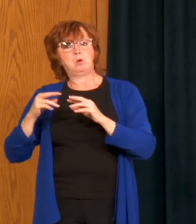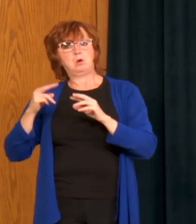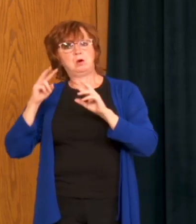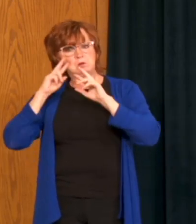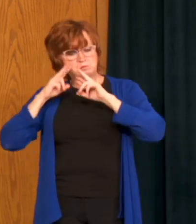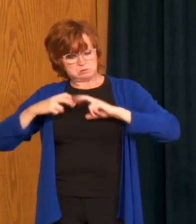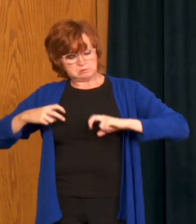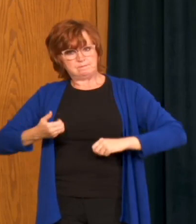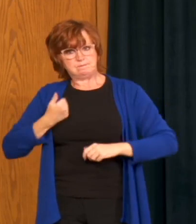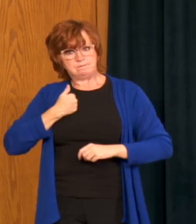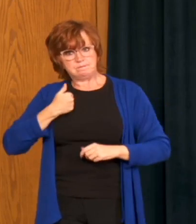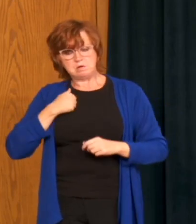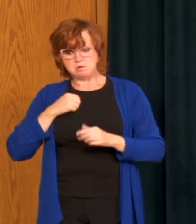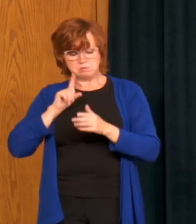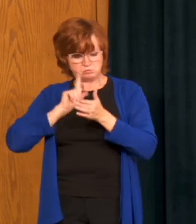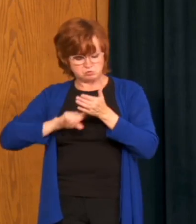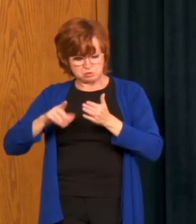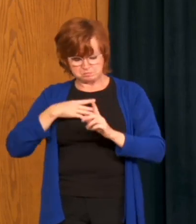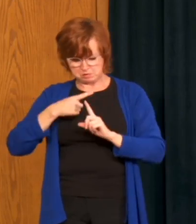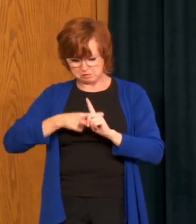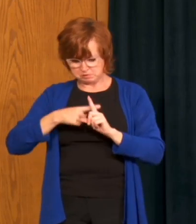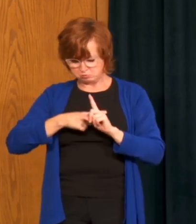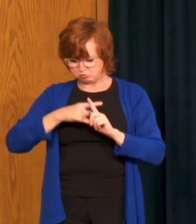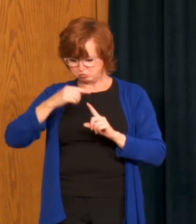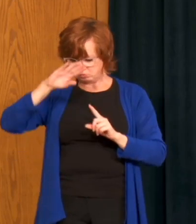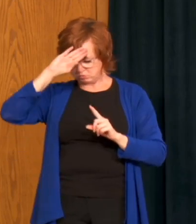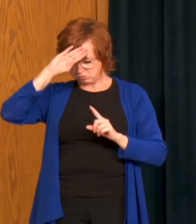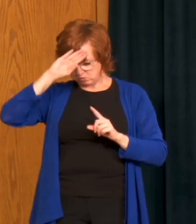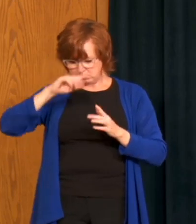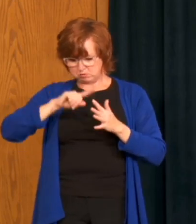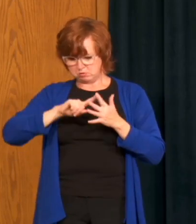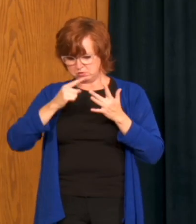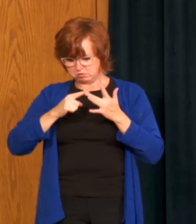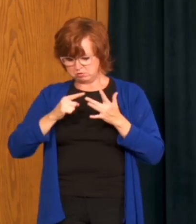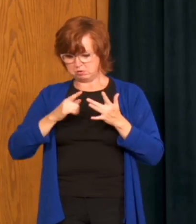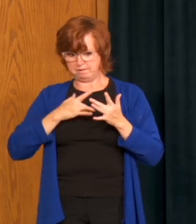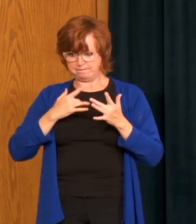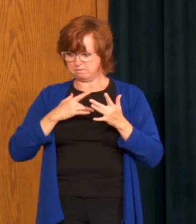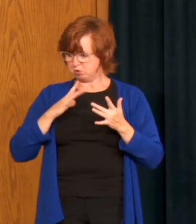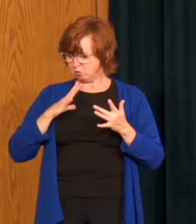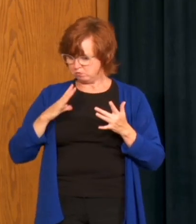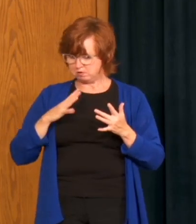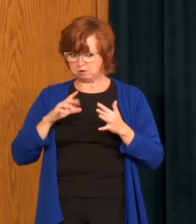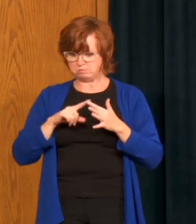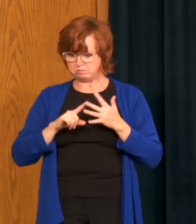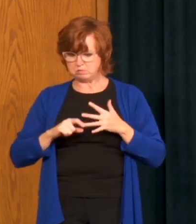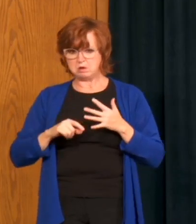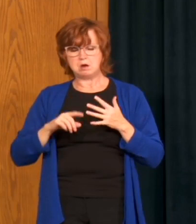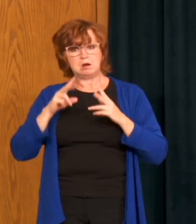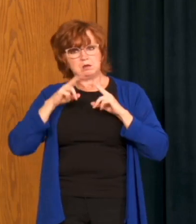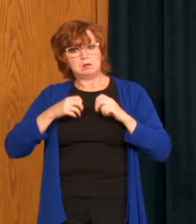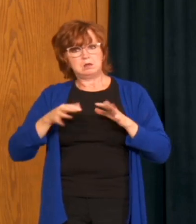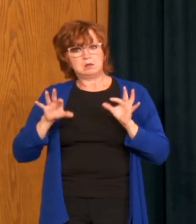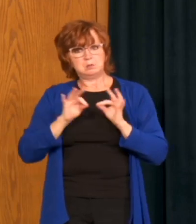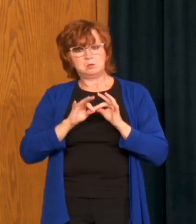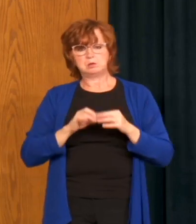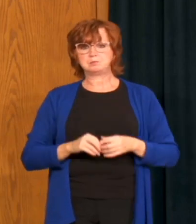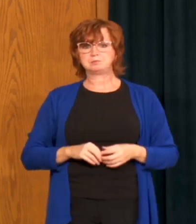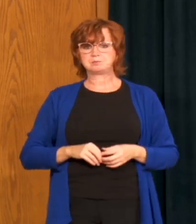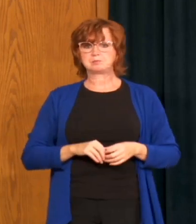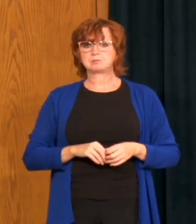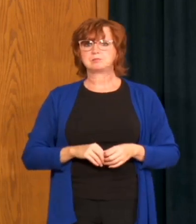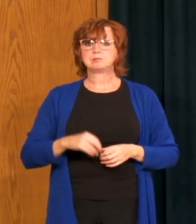due to active collaboration with public health, active case finding, and those settings need to do that